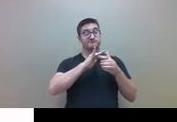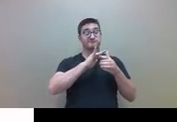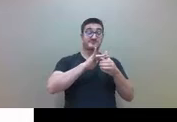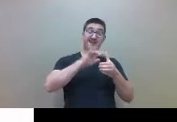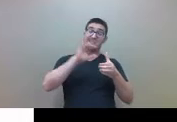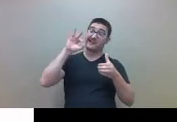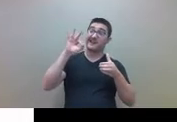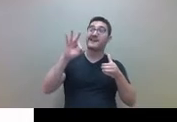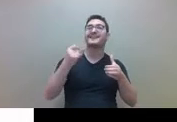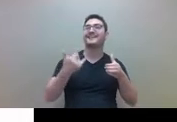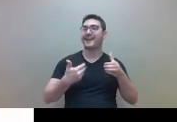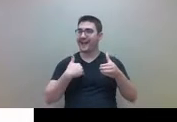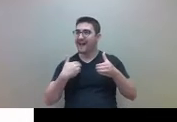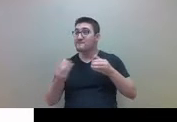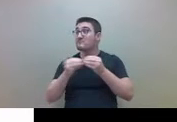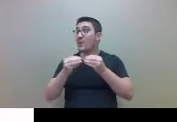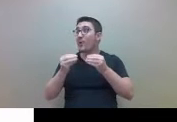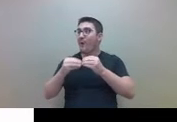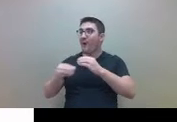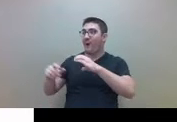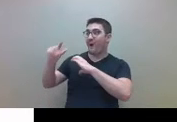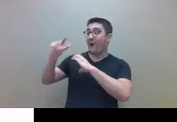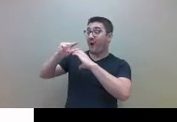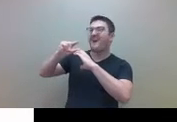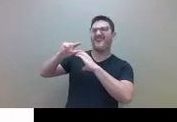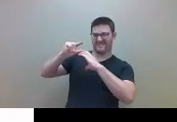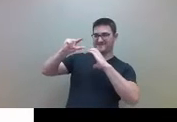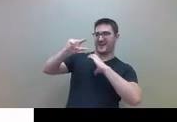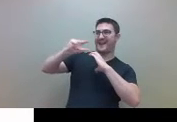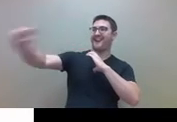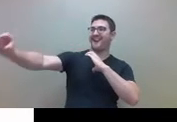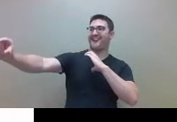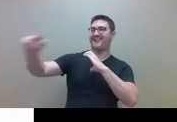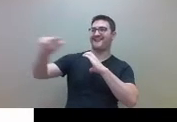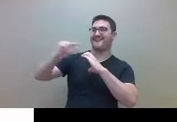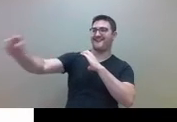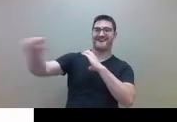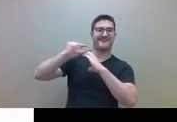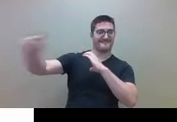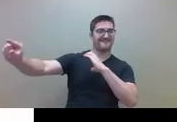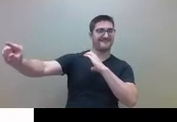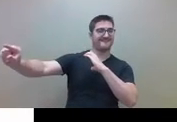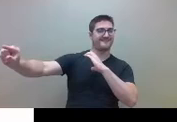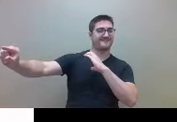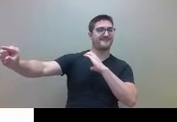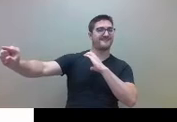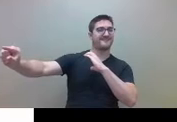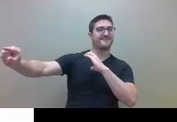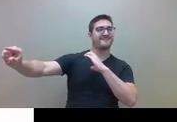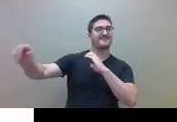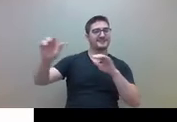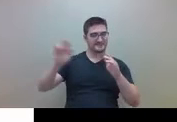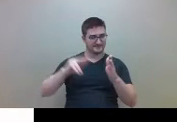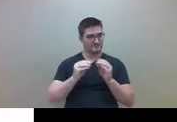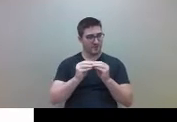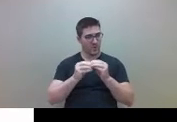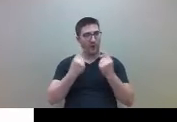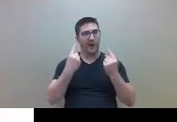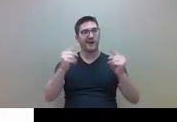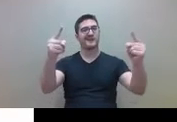that's where your caregiving role can be accentuated and really be effective as possible.